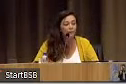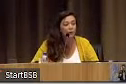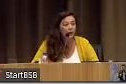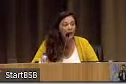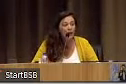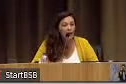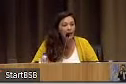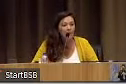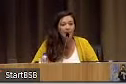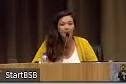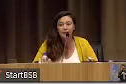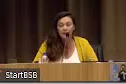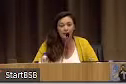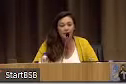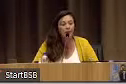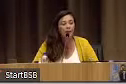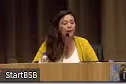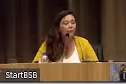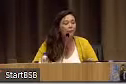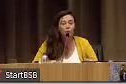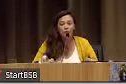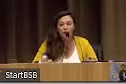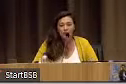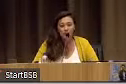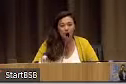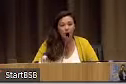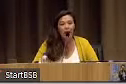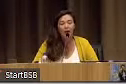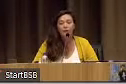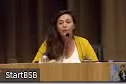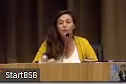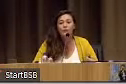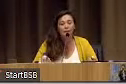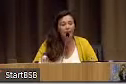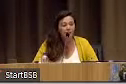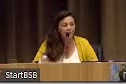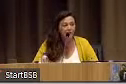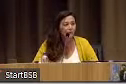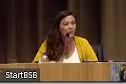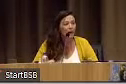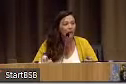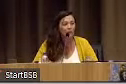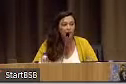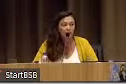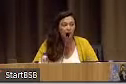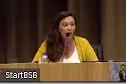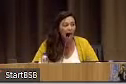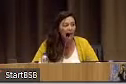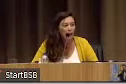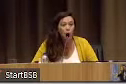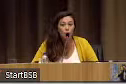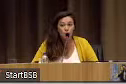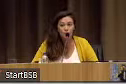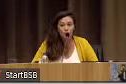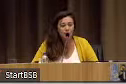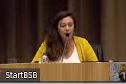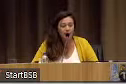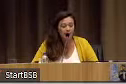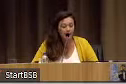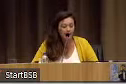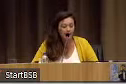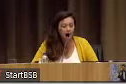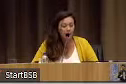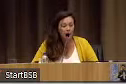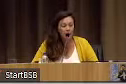there we can conduct research, we can have artificial